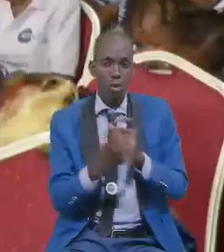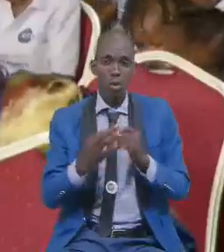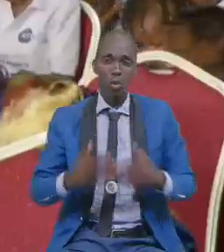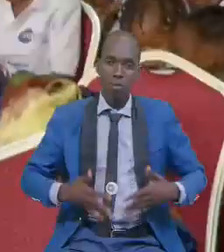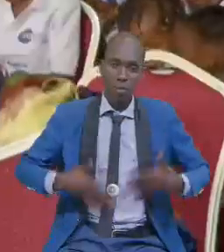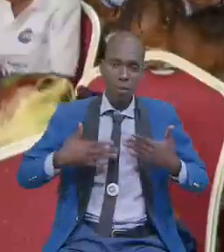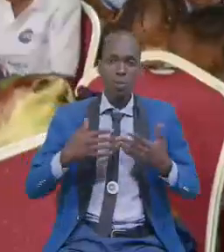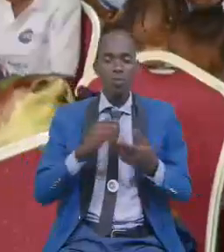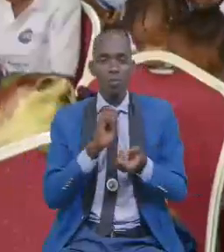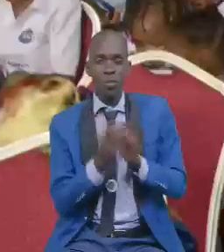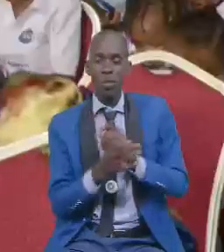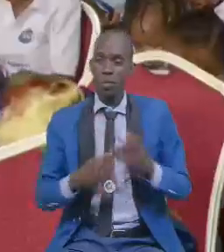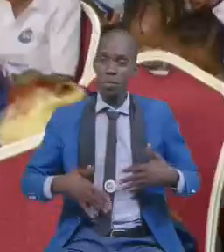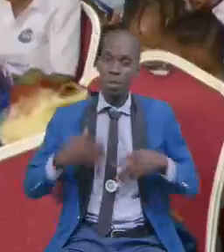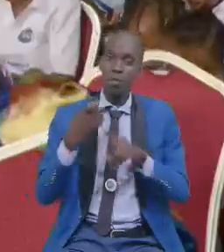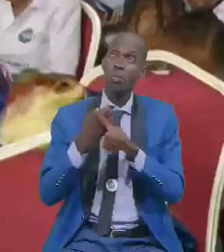from God.